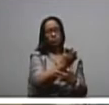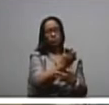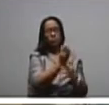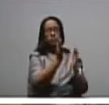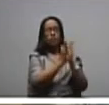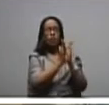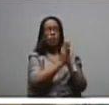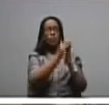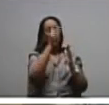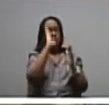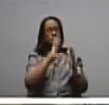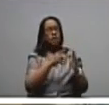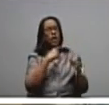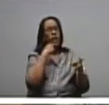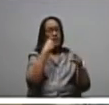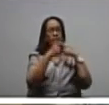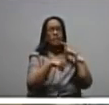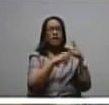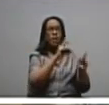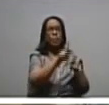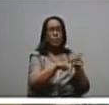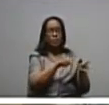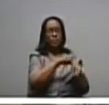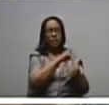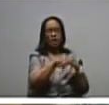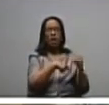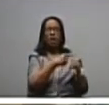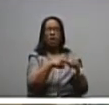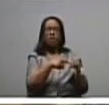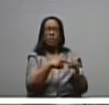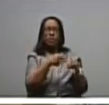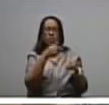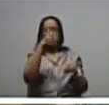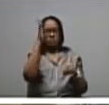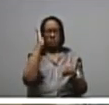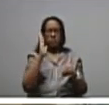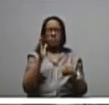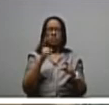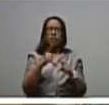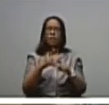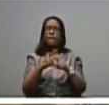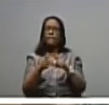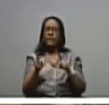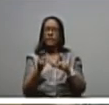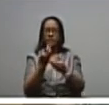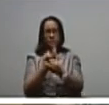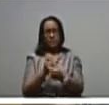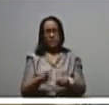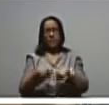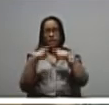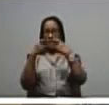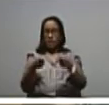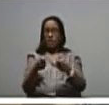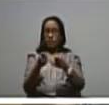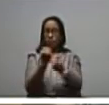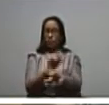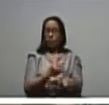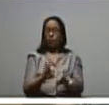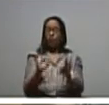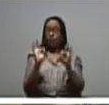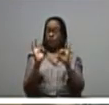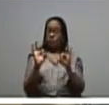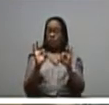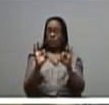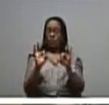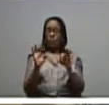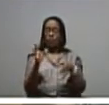But now this gift of freedom comes to us through our baptism. So this hymn of St.